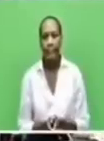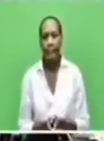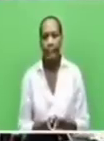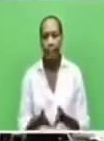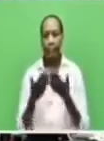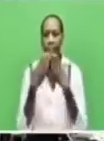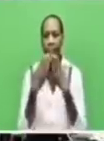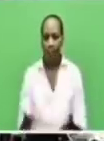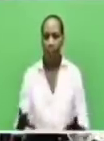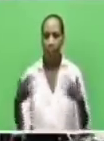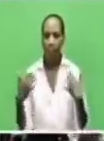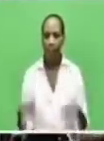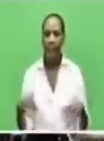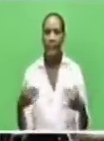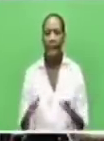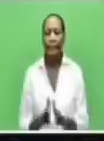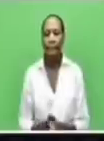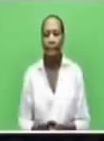Thank you very much.